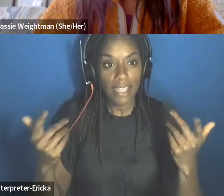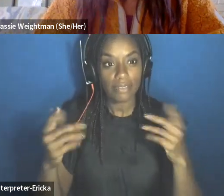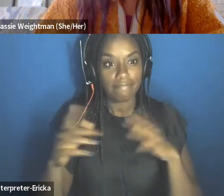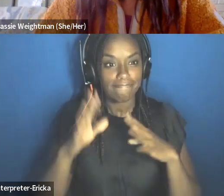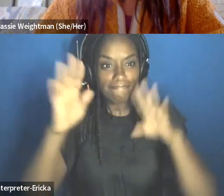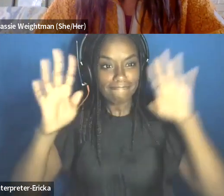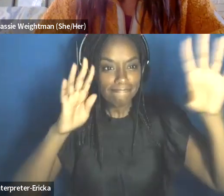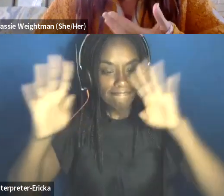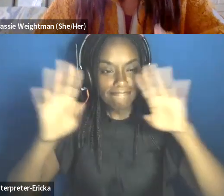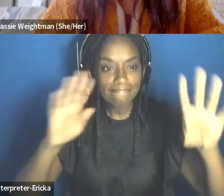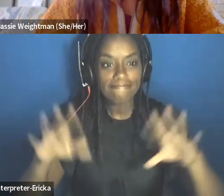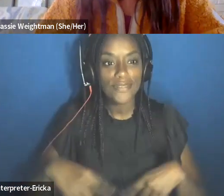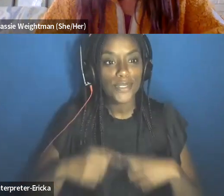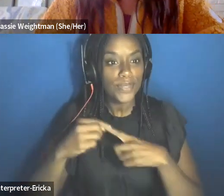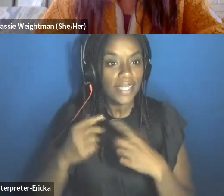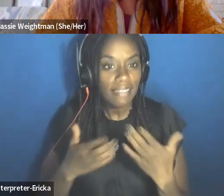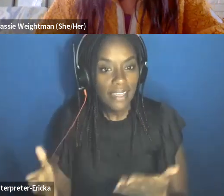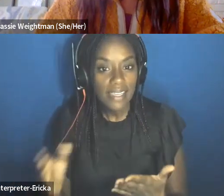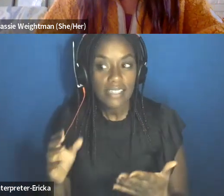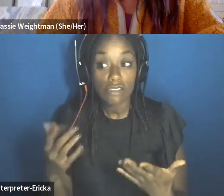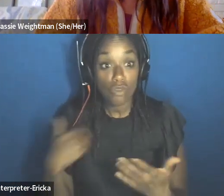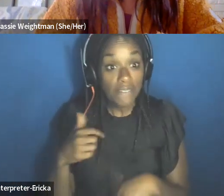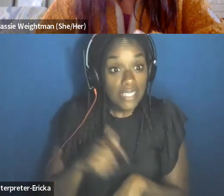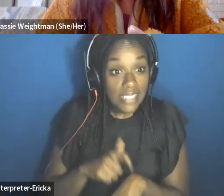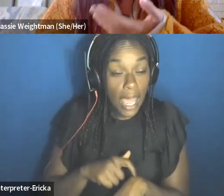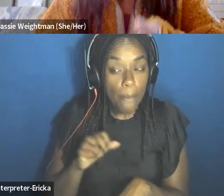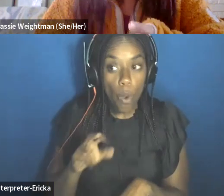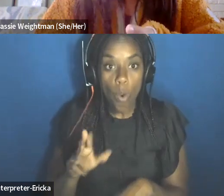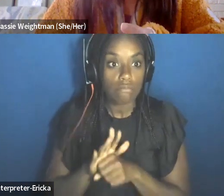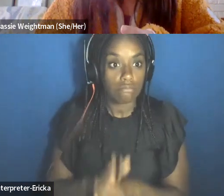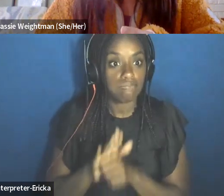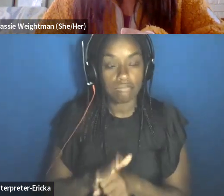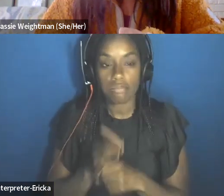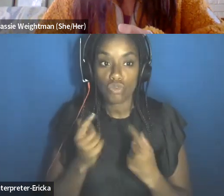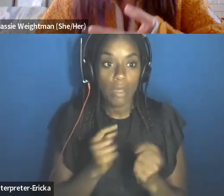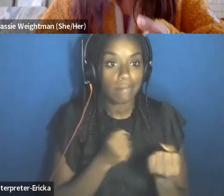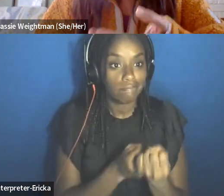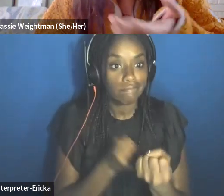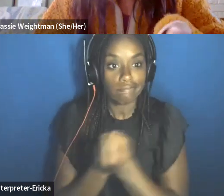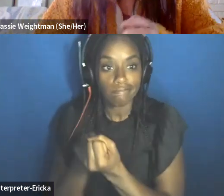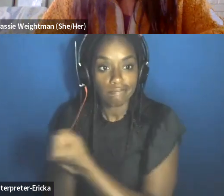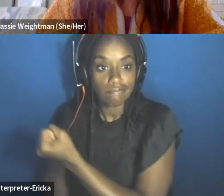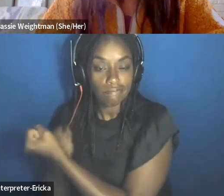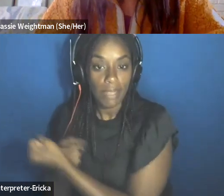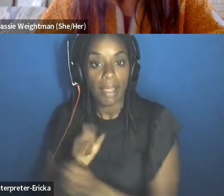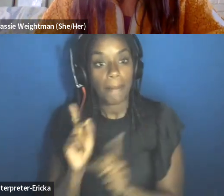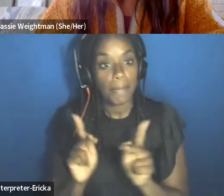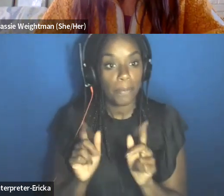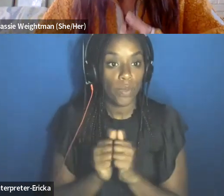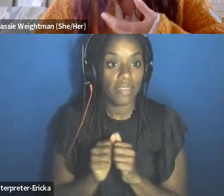do that? Do you feel like you're so pressed trying to help people that are kind of in emergencies all the time that it's hard to even